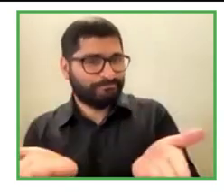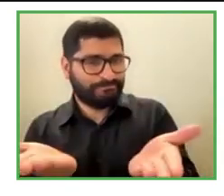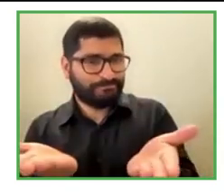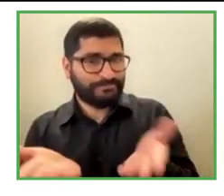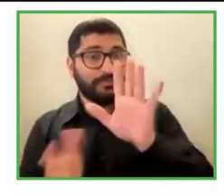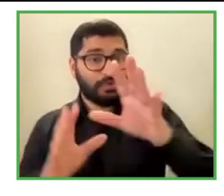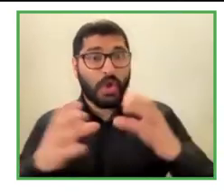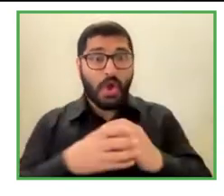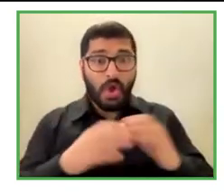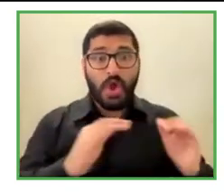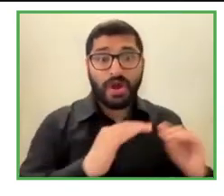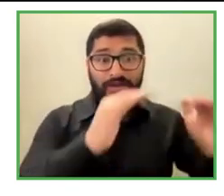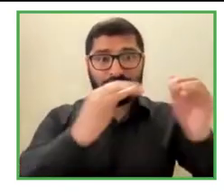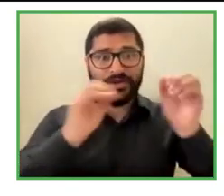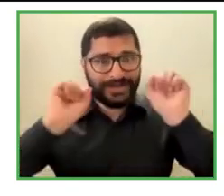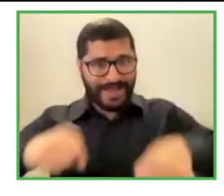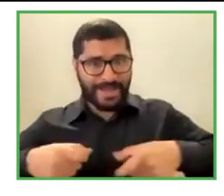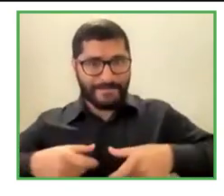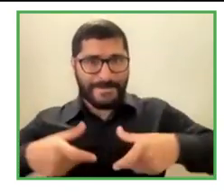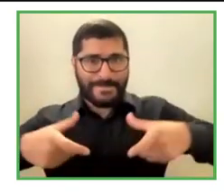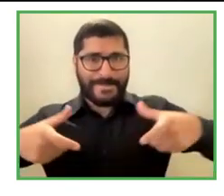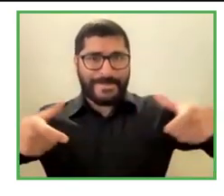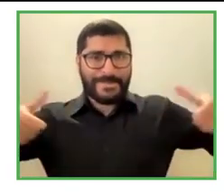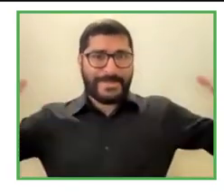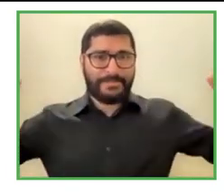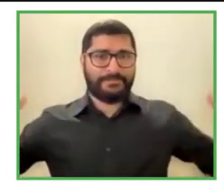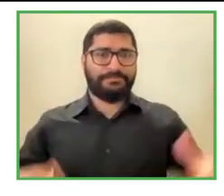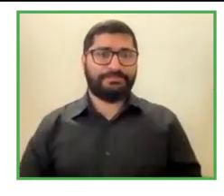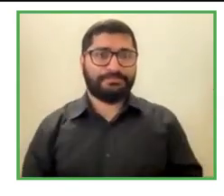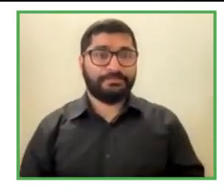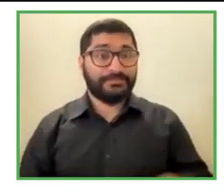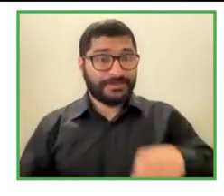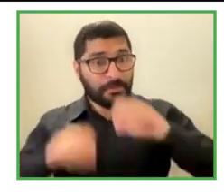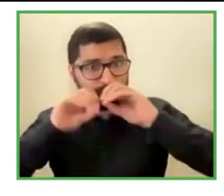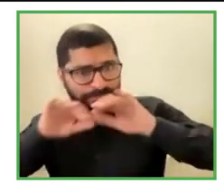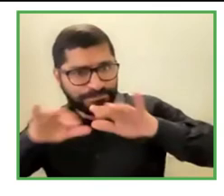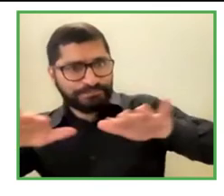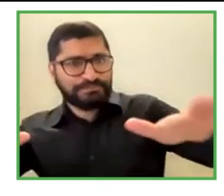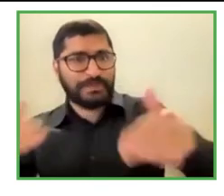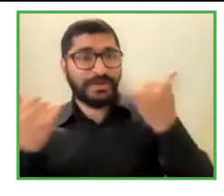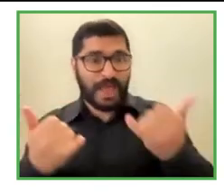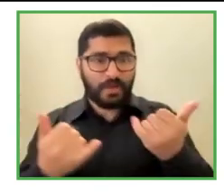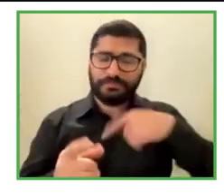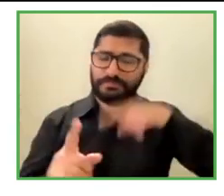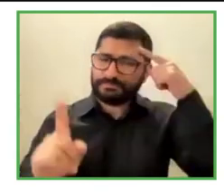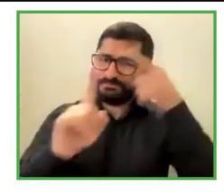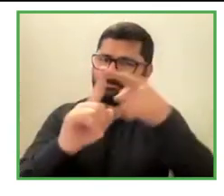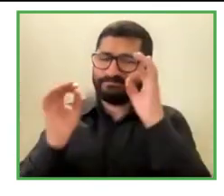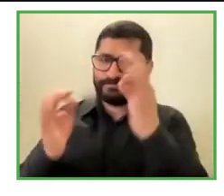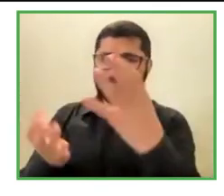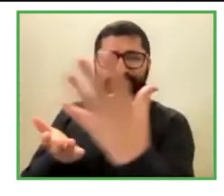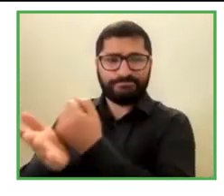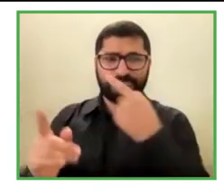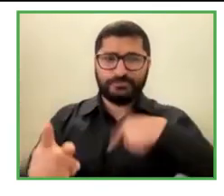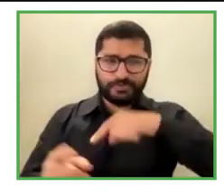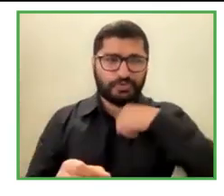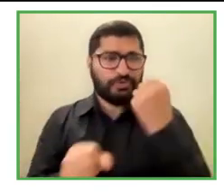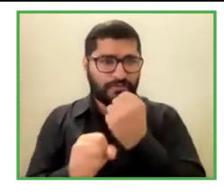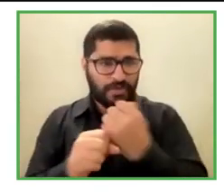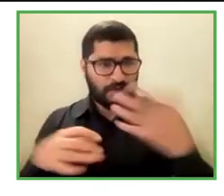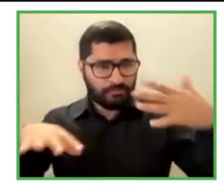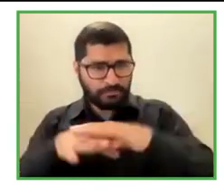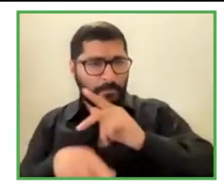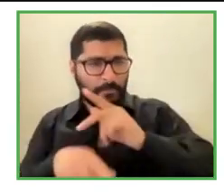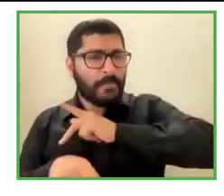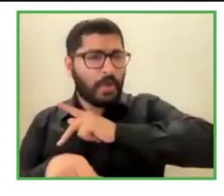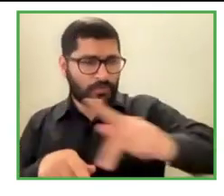we have at the Institute. And as another challenge, we have that we need to integrate our